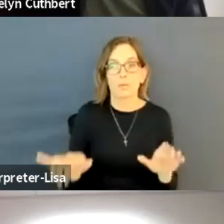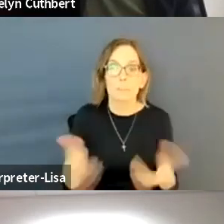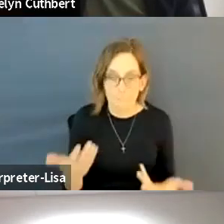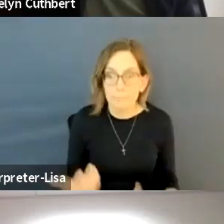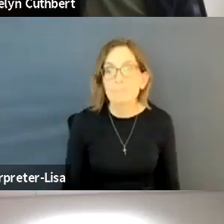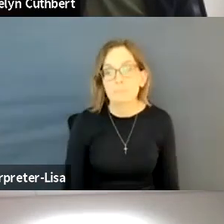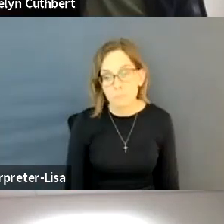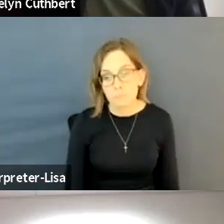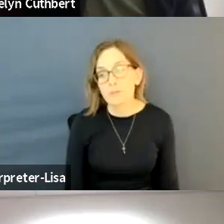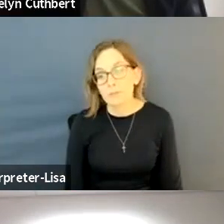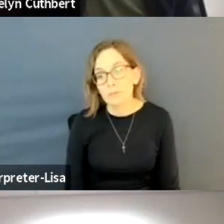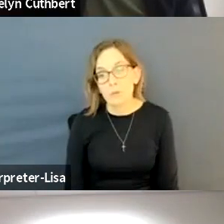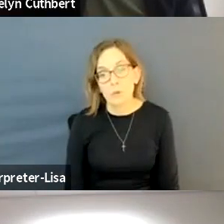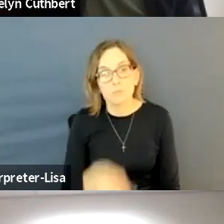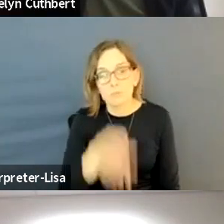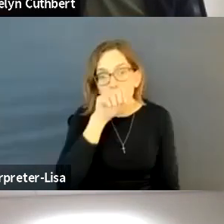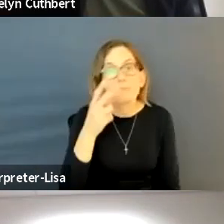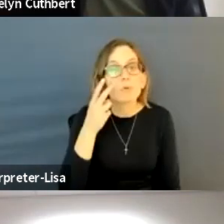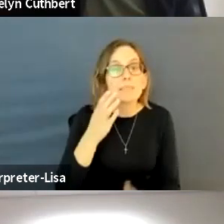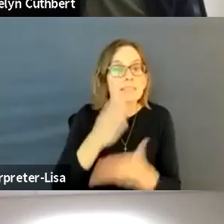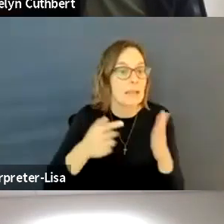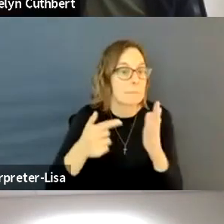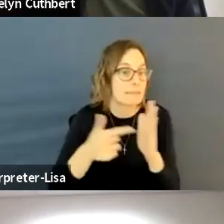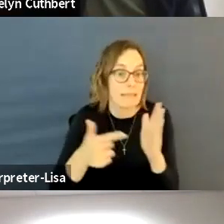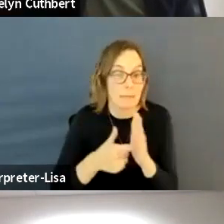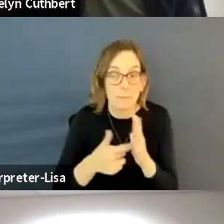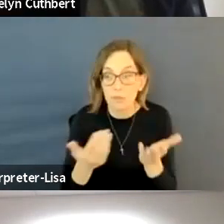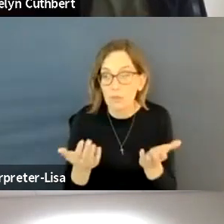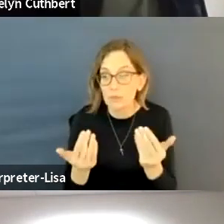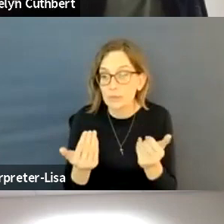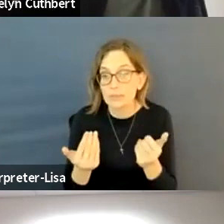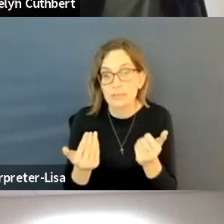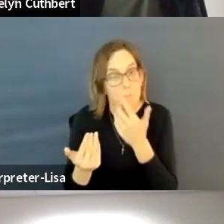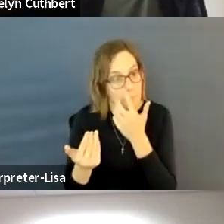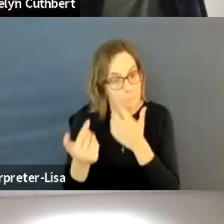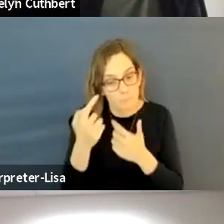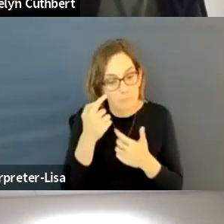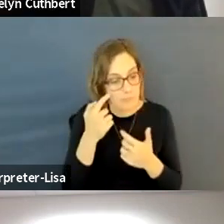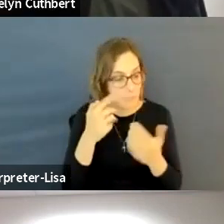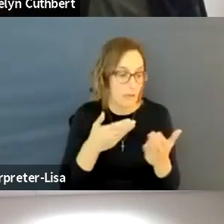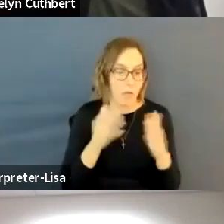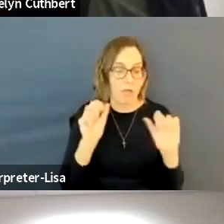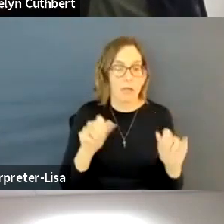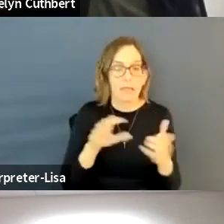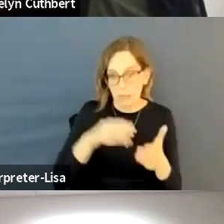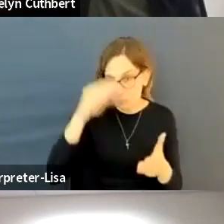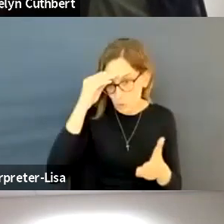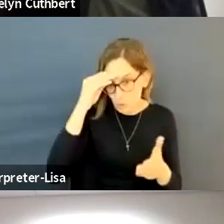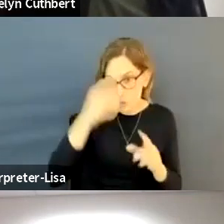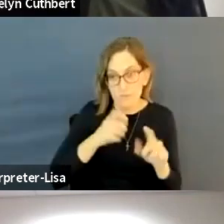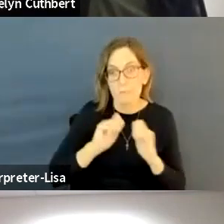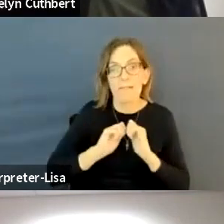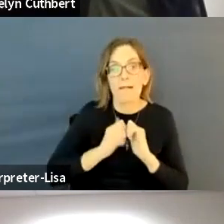And so I would love to see some examples of this. And I think we could all learn from